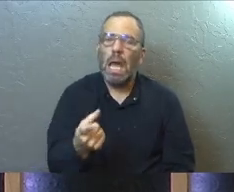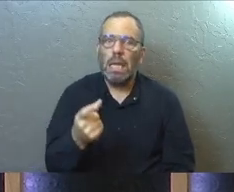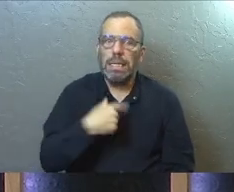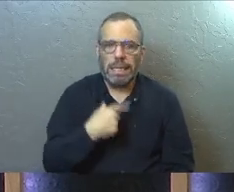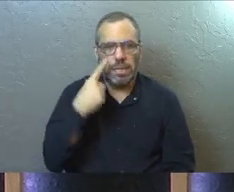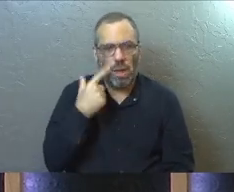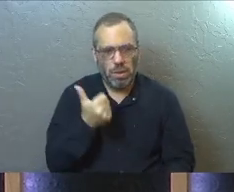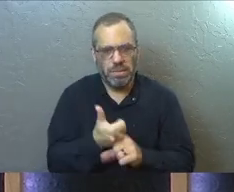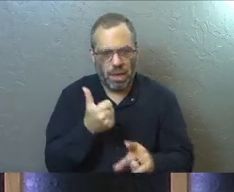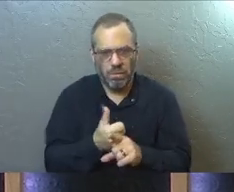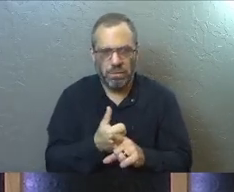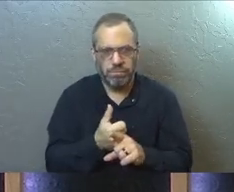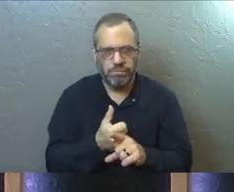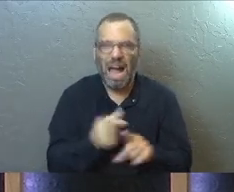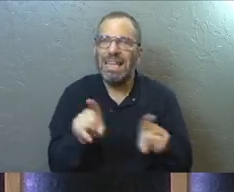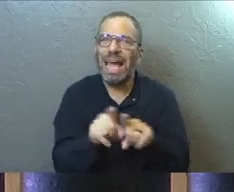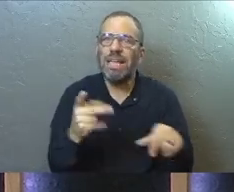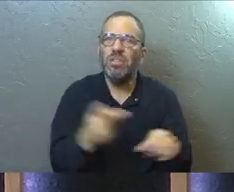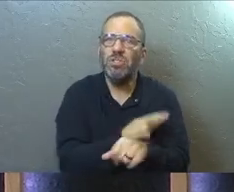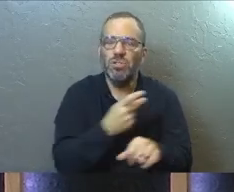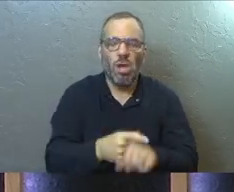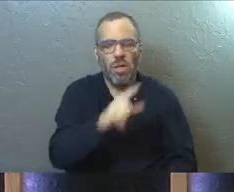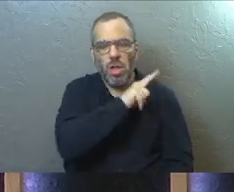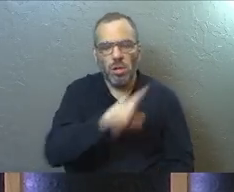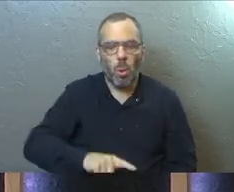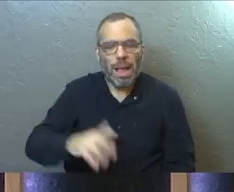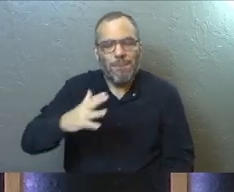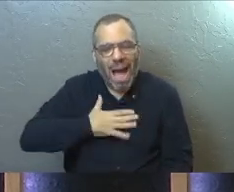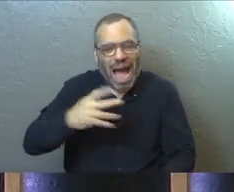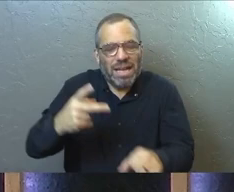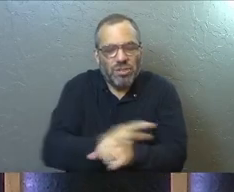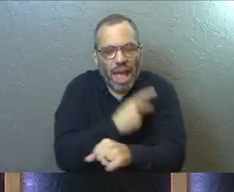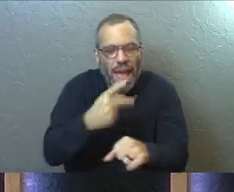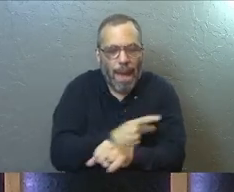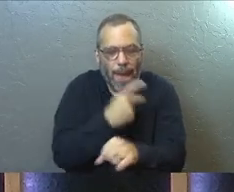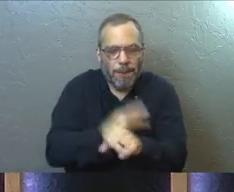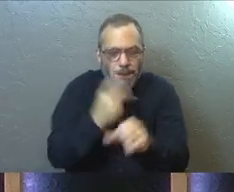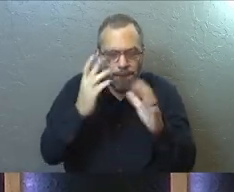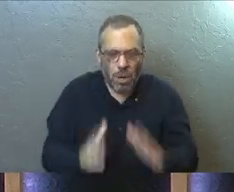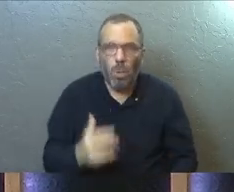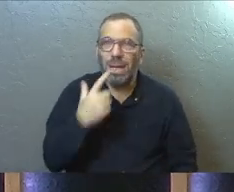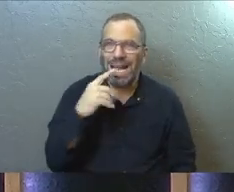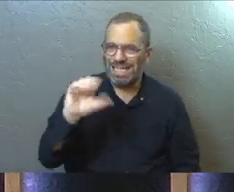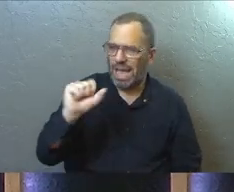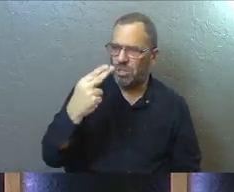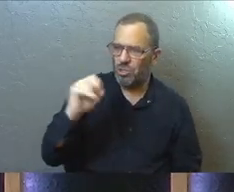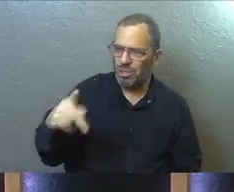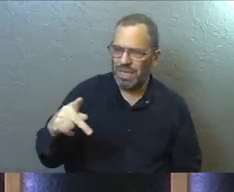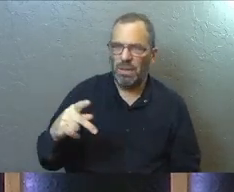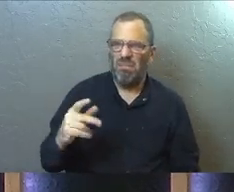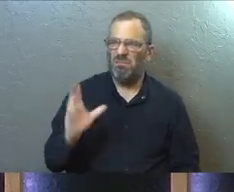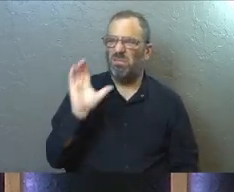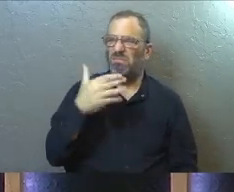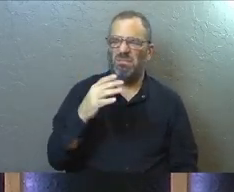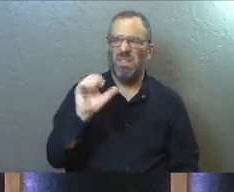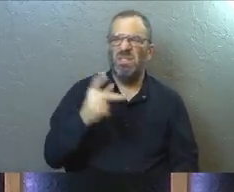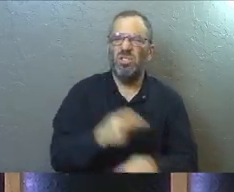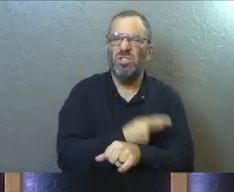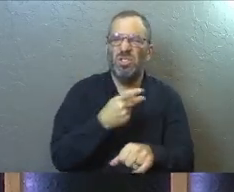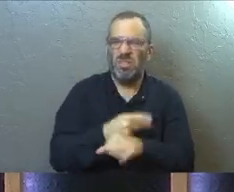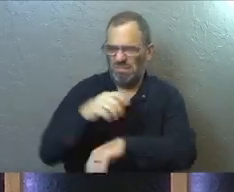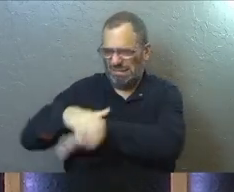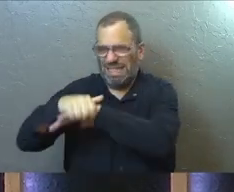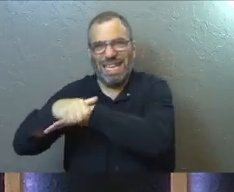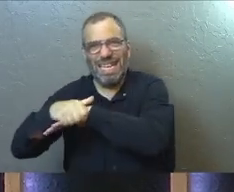perspective of the sheep. He says, the Lord is my shepherd. And every time I say sheep today, it's going to sound weird because sheep in the